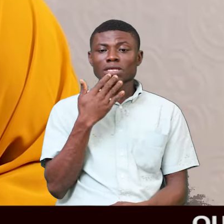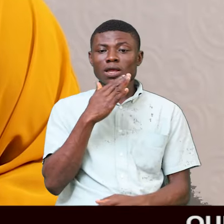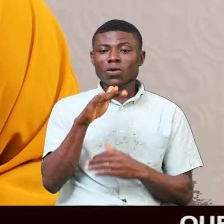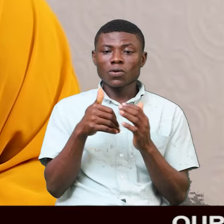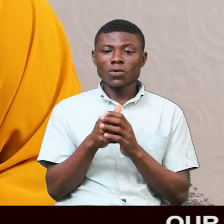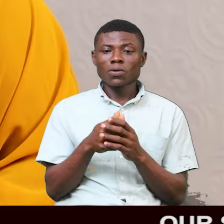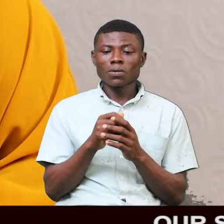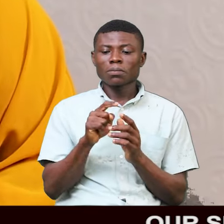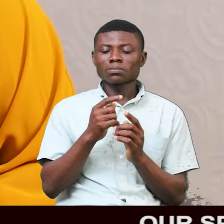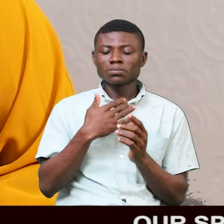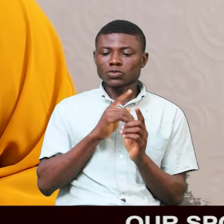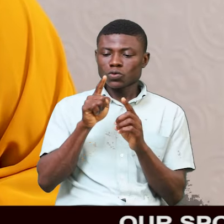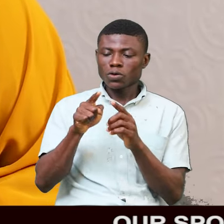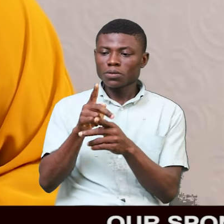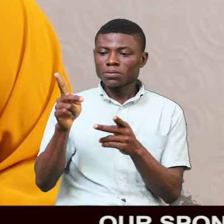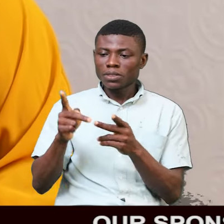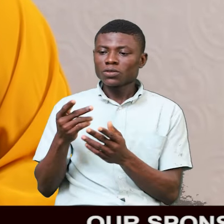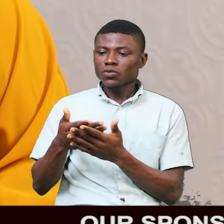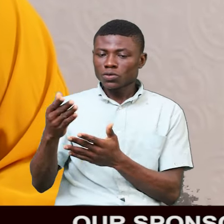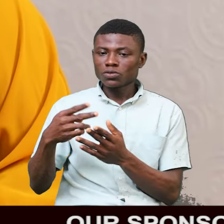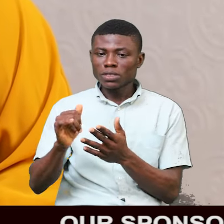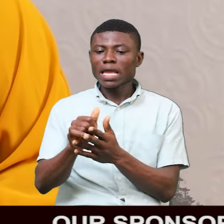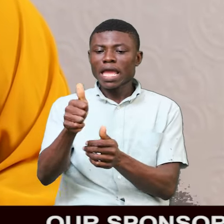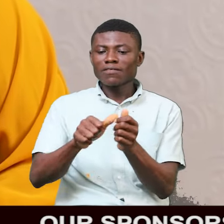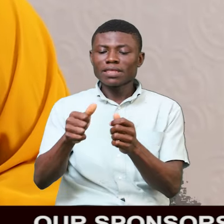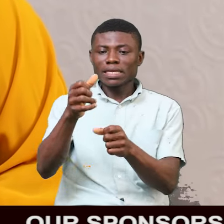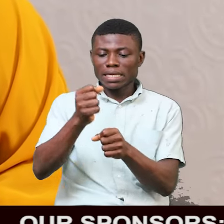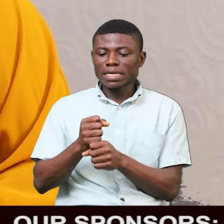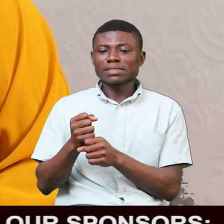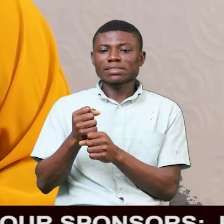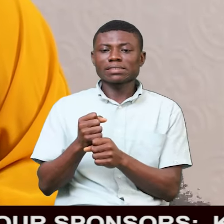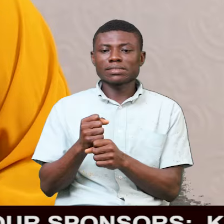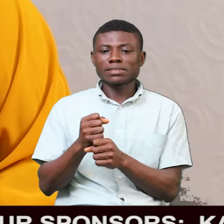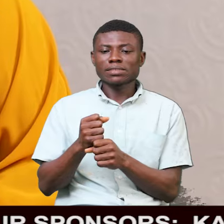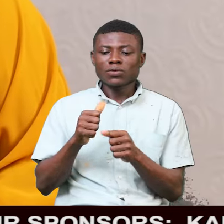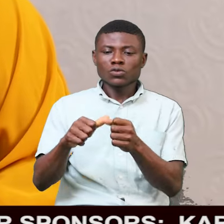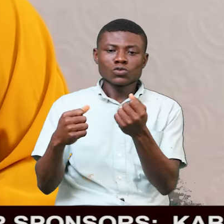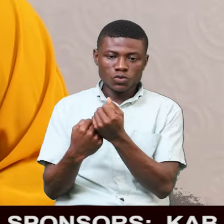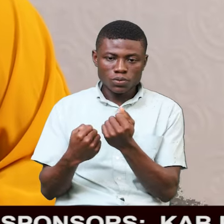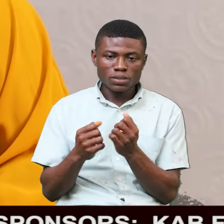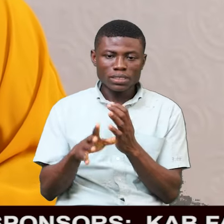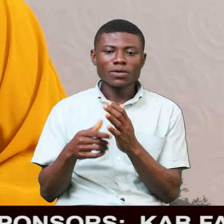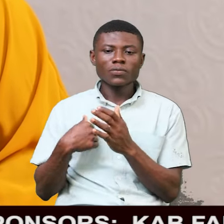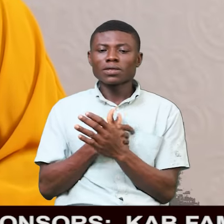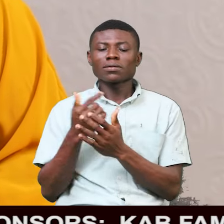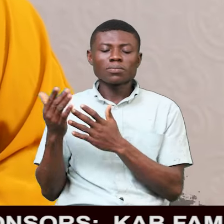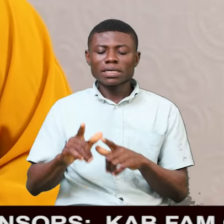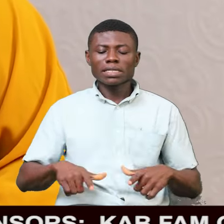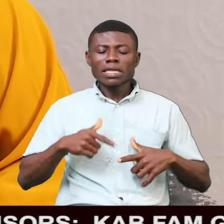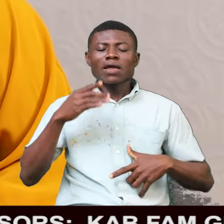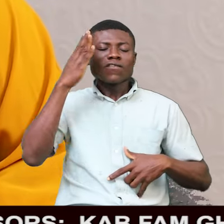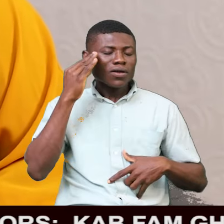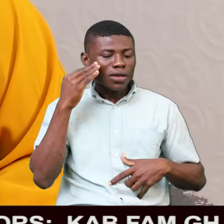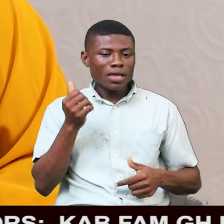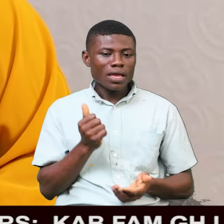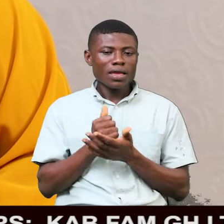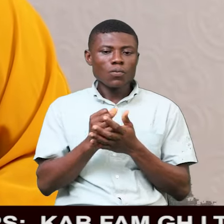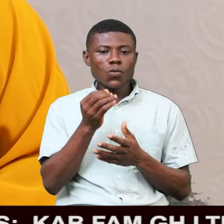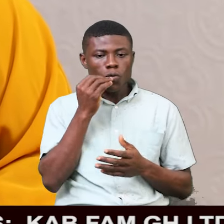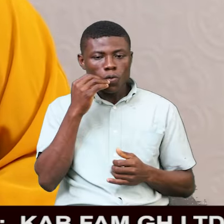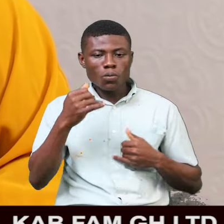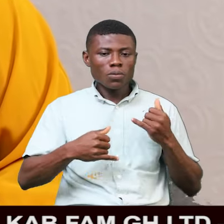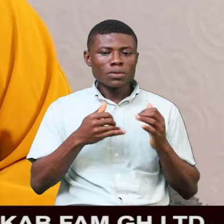Yadasi. Aya patronize your sponsors, ne baby no manya wade no ma boyen. Na ye de en koma beme fie ni abrabo mwa ye de ni ye